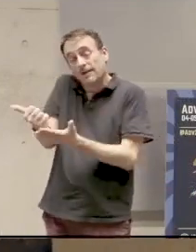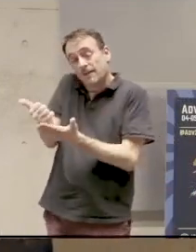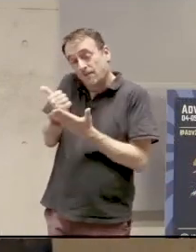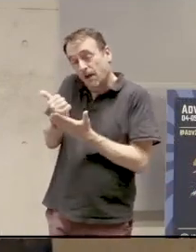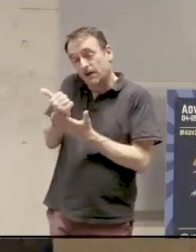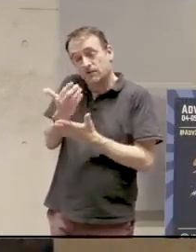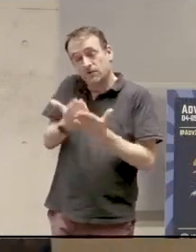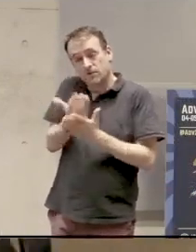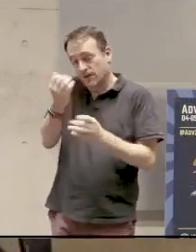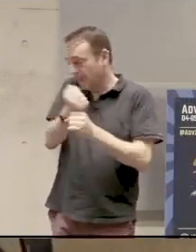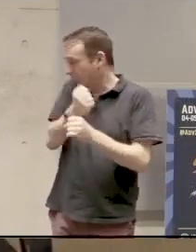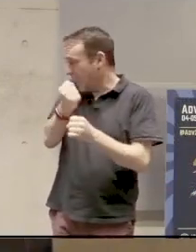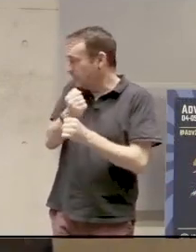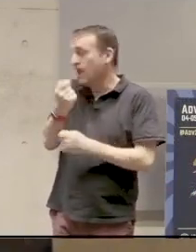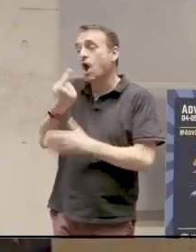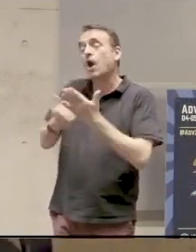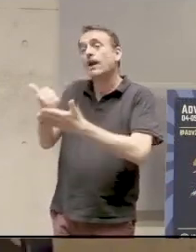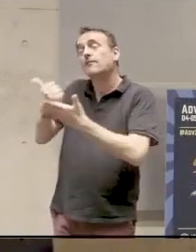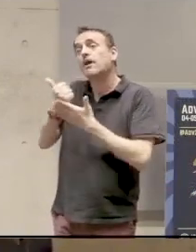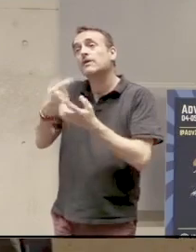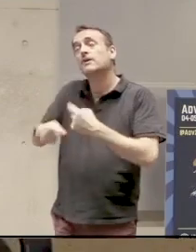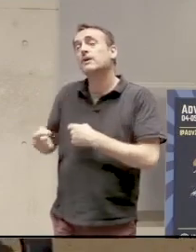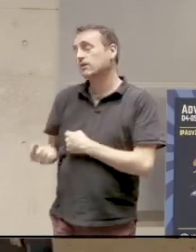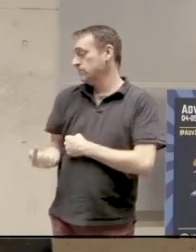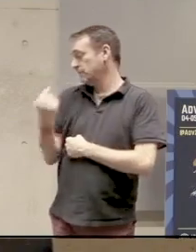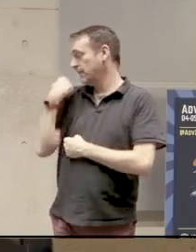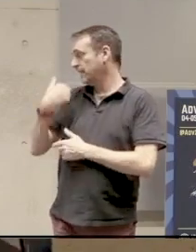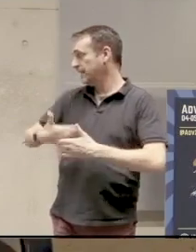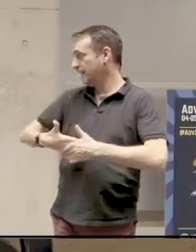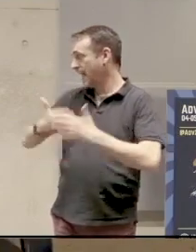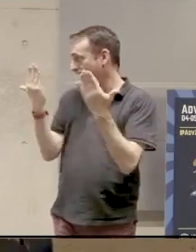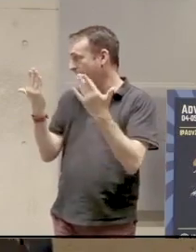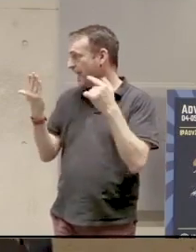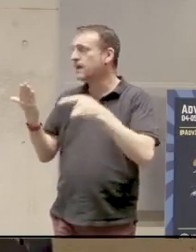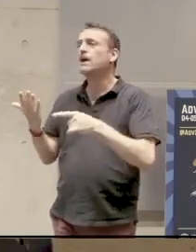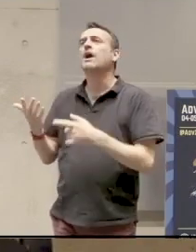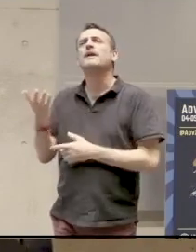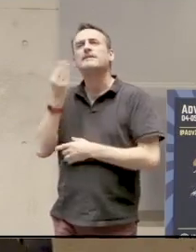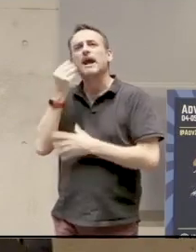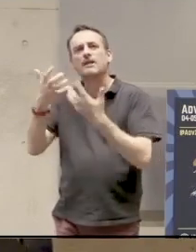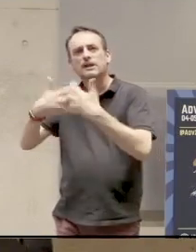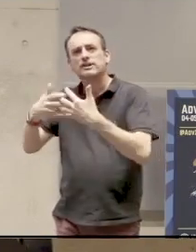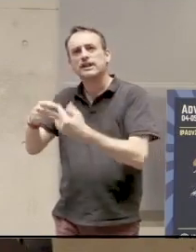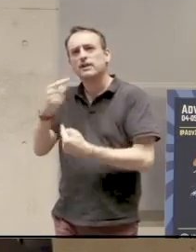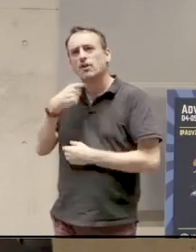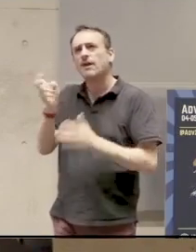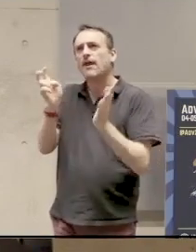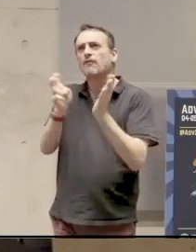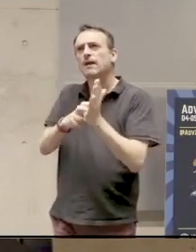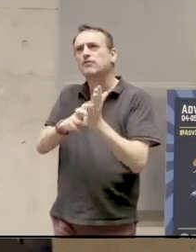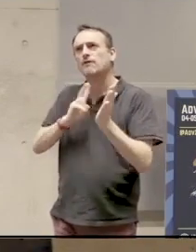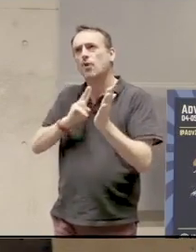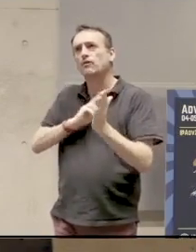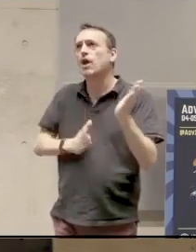only bad piece of advice I've had, which was the other day from a mocap engineer who said to register my voice with an AI company